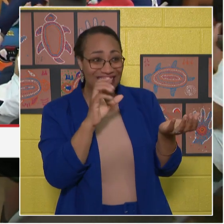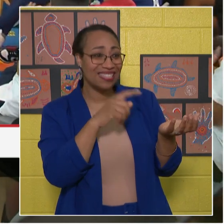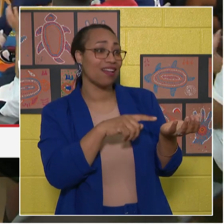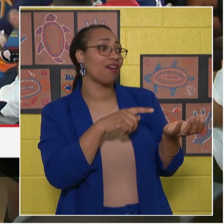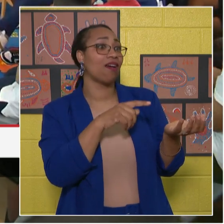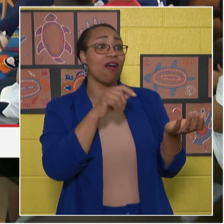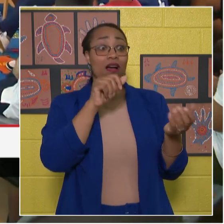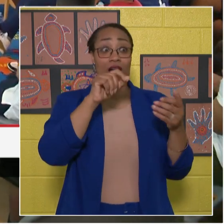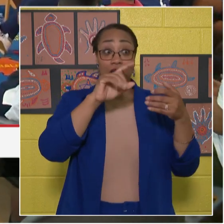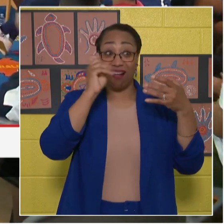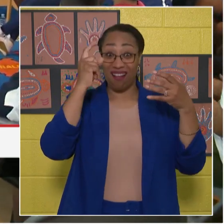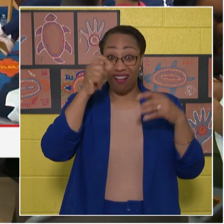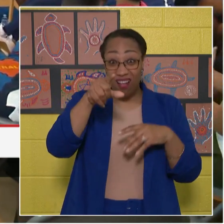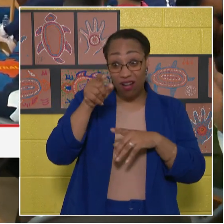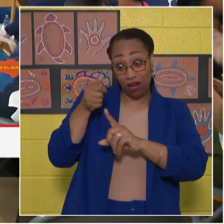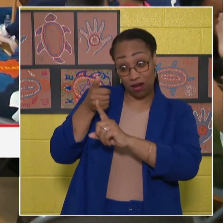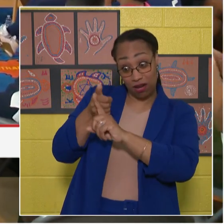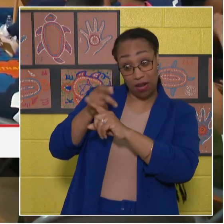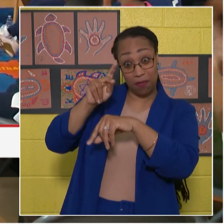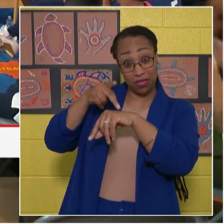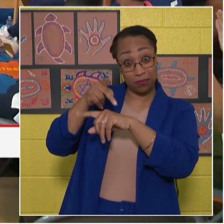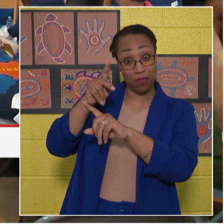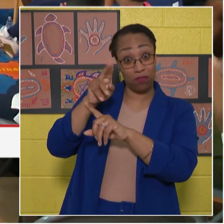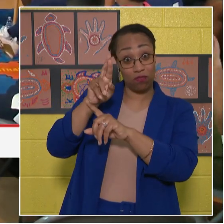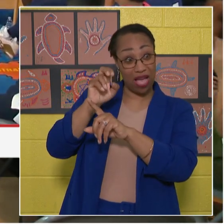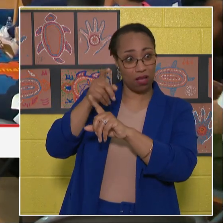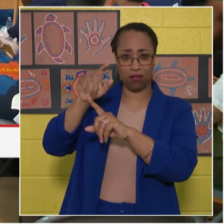the school district?